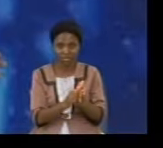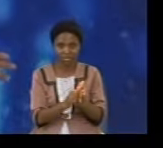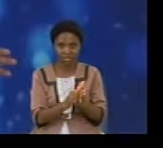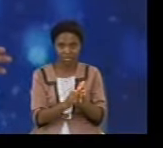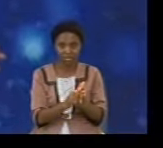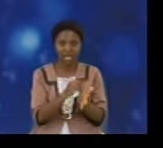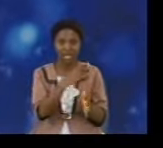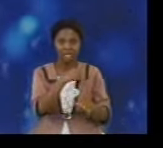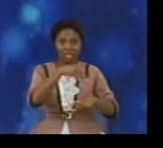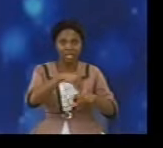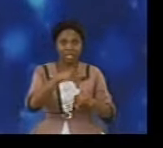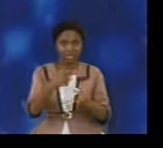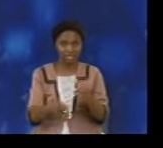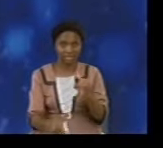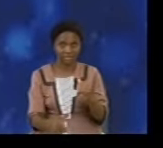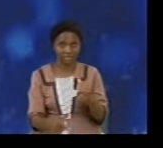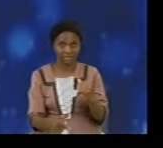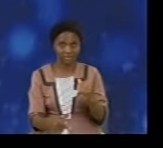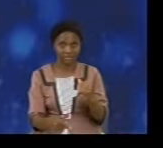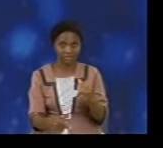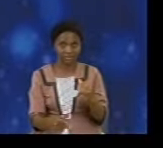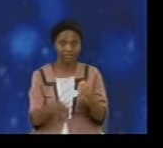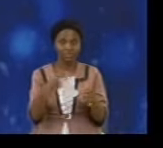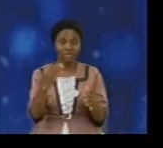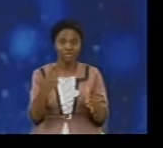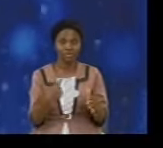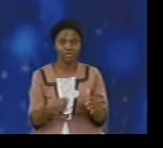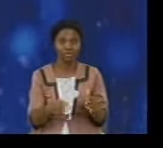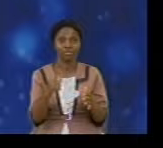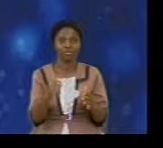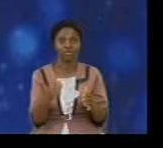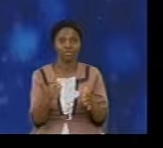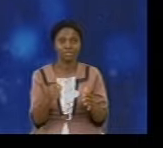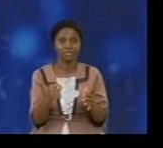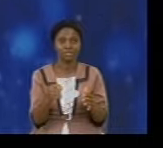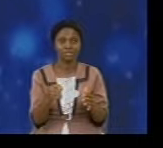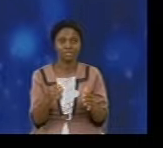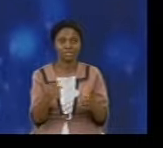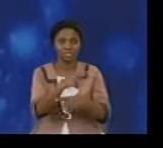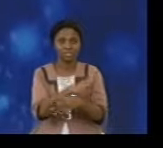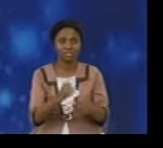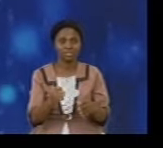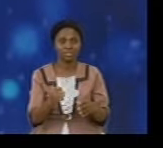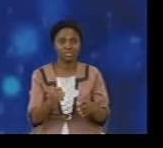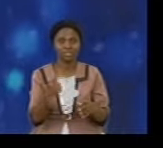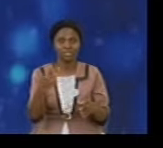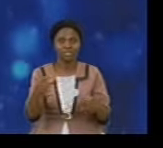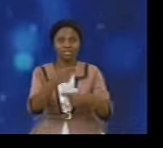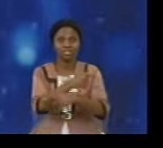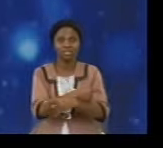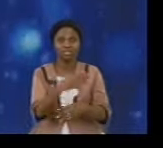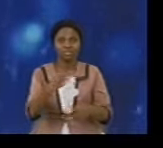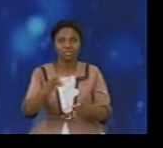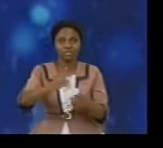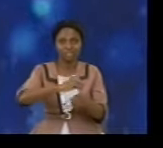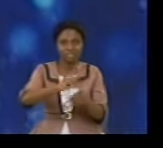the end of the days of discipline for Nebuchadnezzar, the